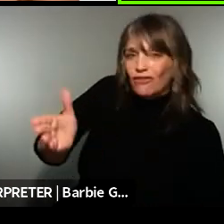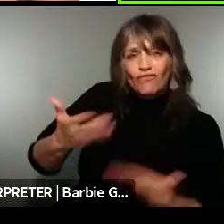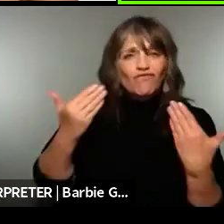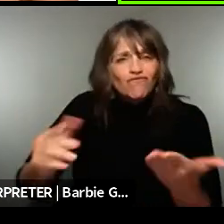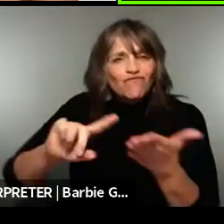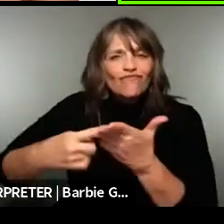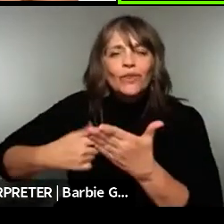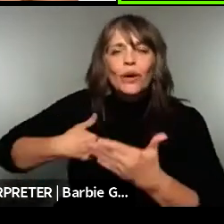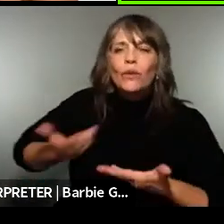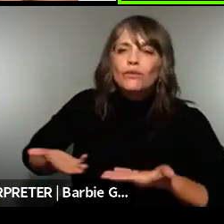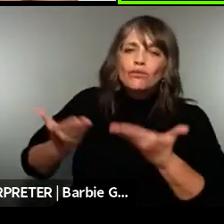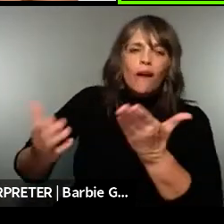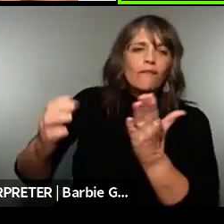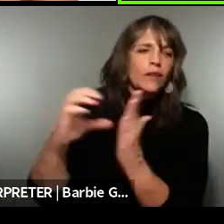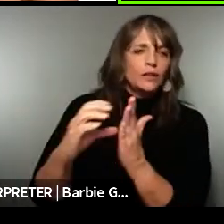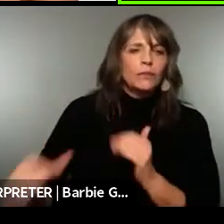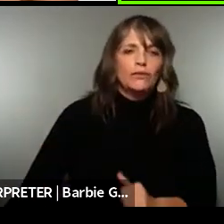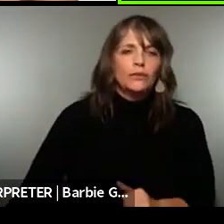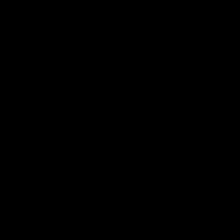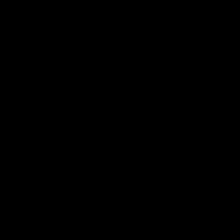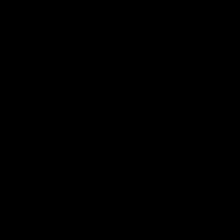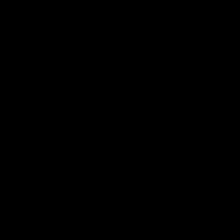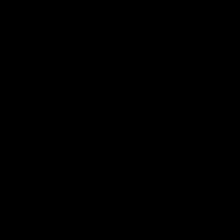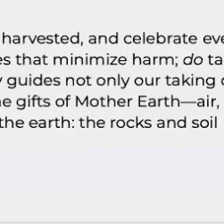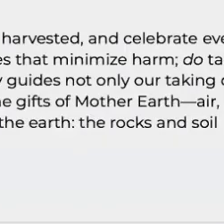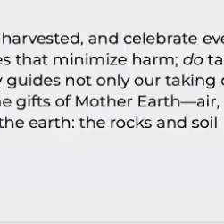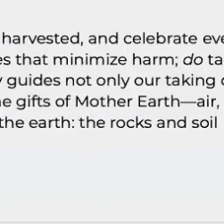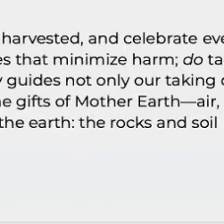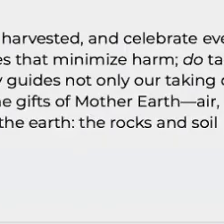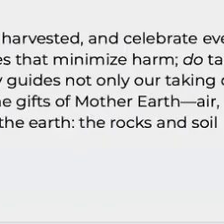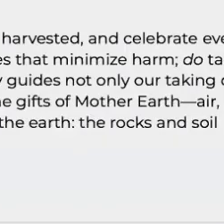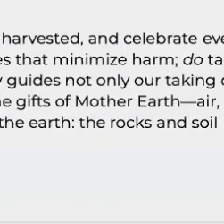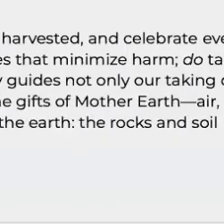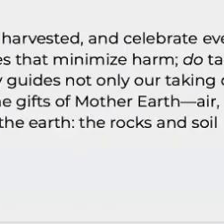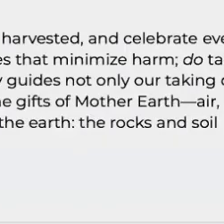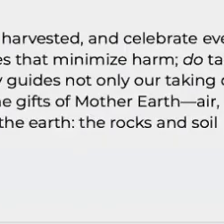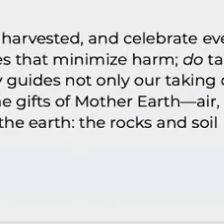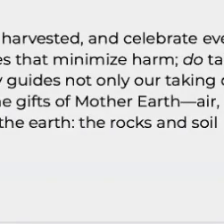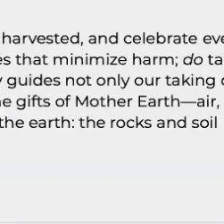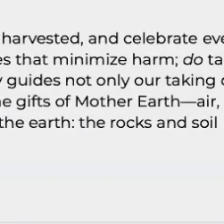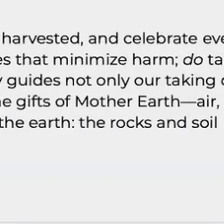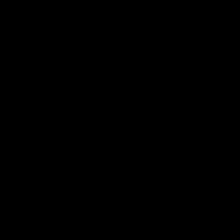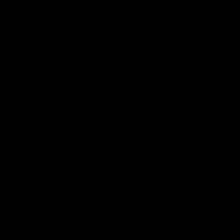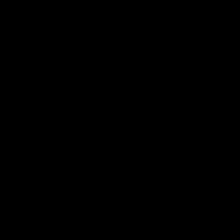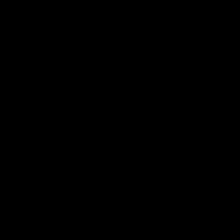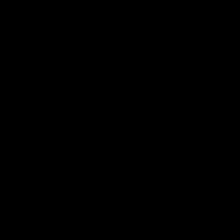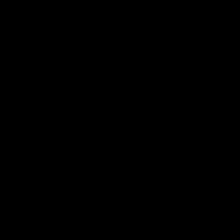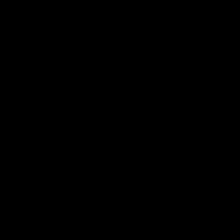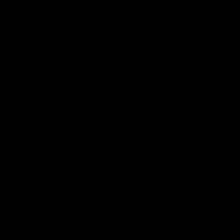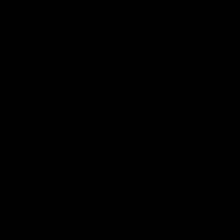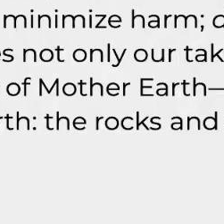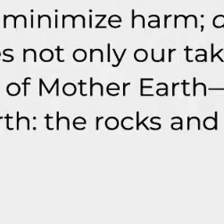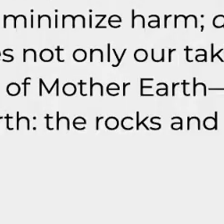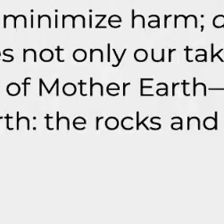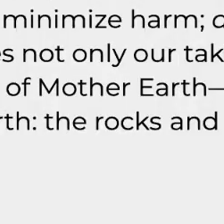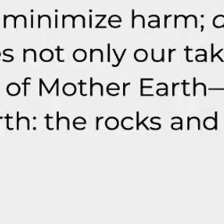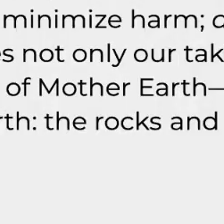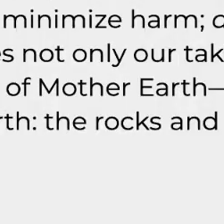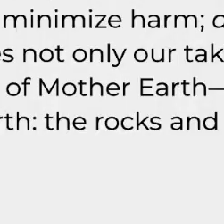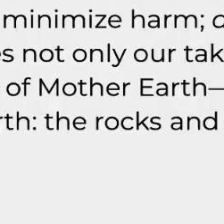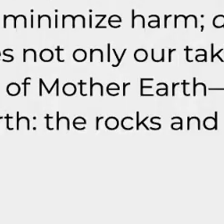this passage from Robin Wall Kimmerer's Braiding Sweetgrass as a grounding for our conversation